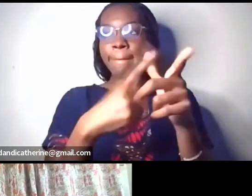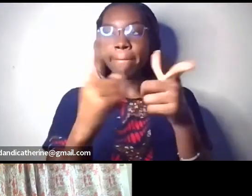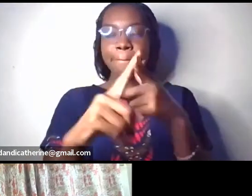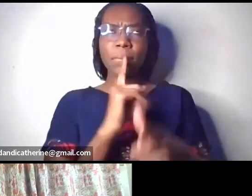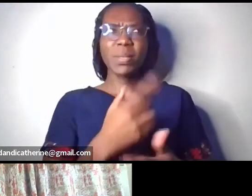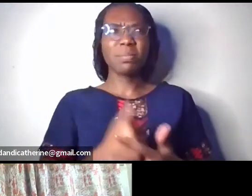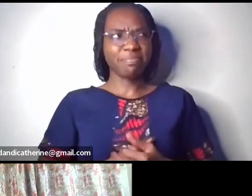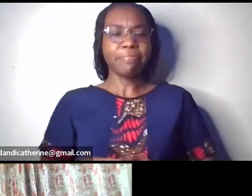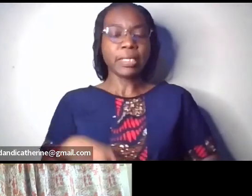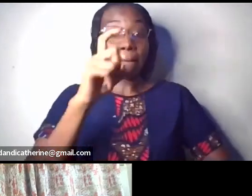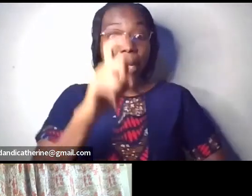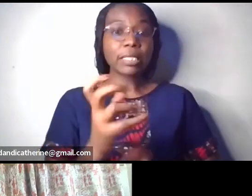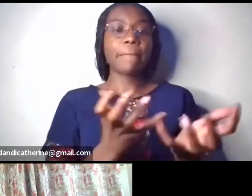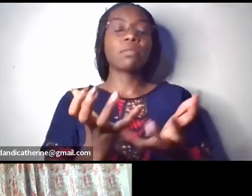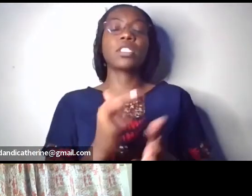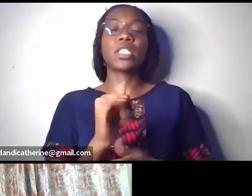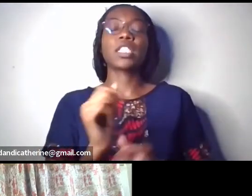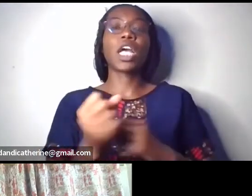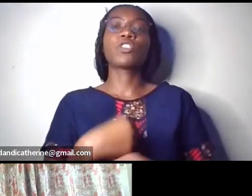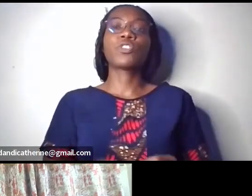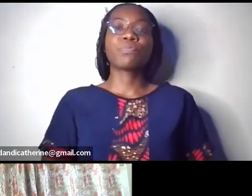this business? How did you do that?